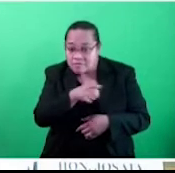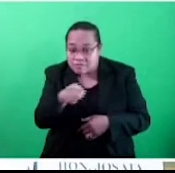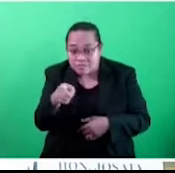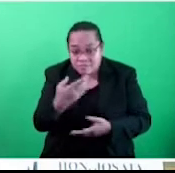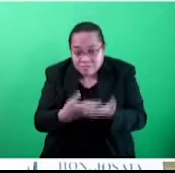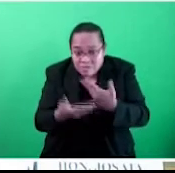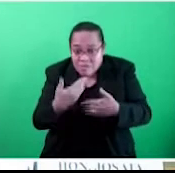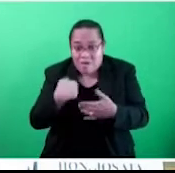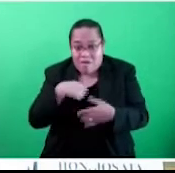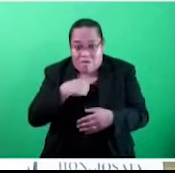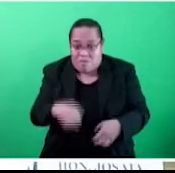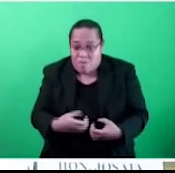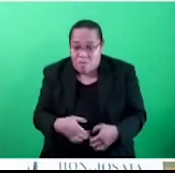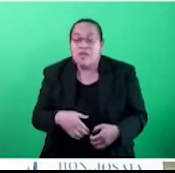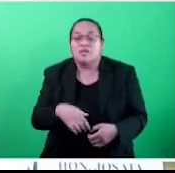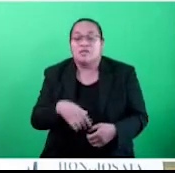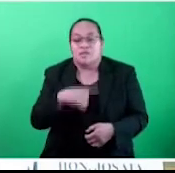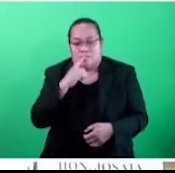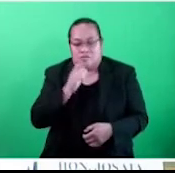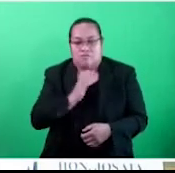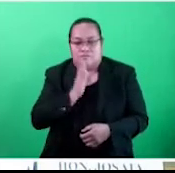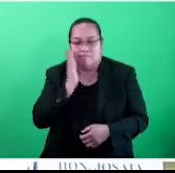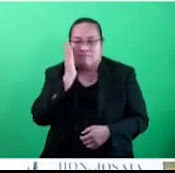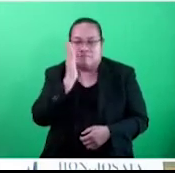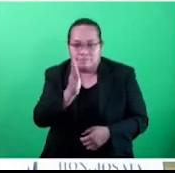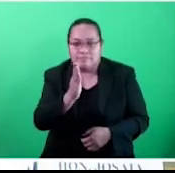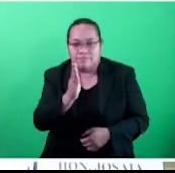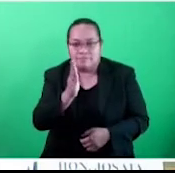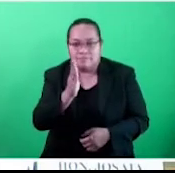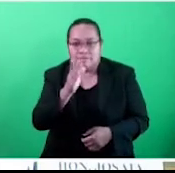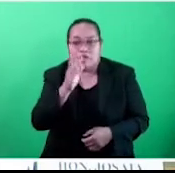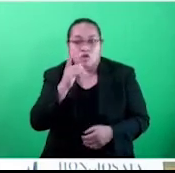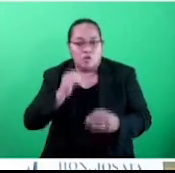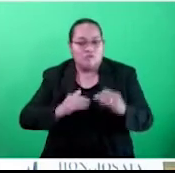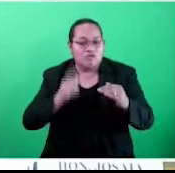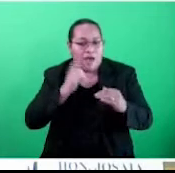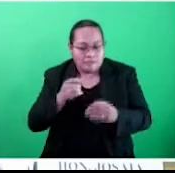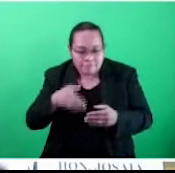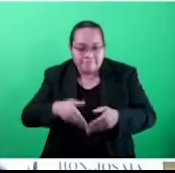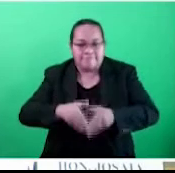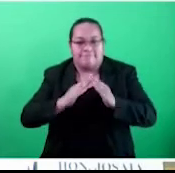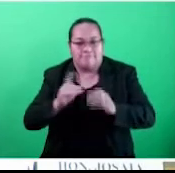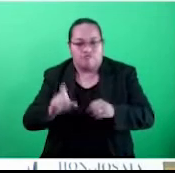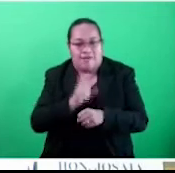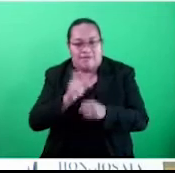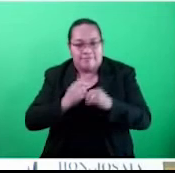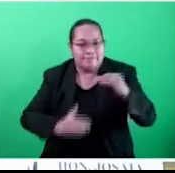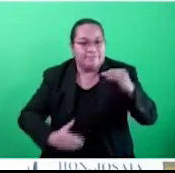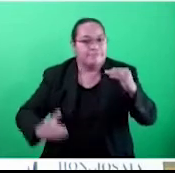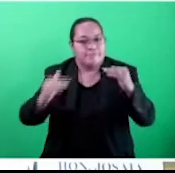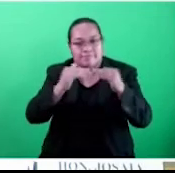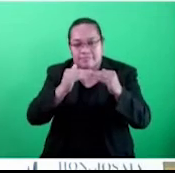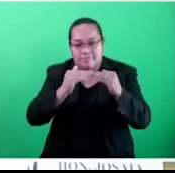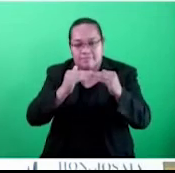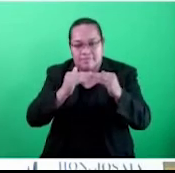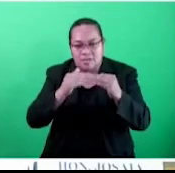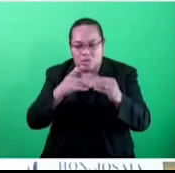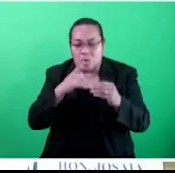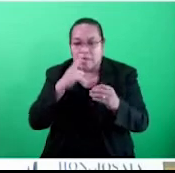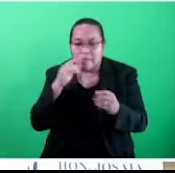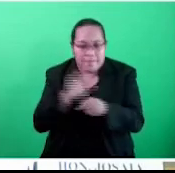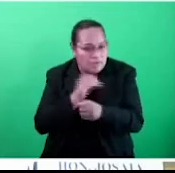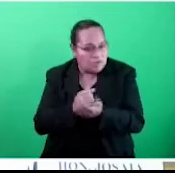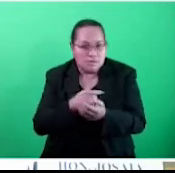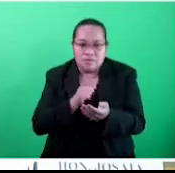and through people actually lodging those complaints will we be able to set a higher standard in respect to the service delivery by lawyers. A lot